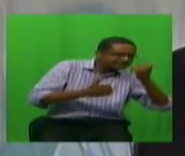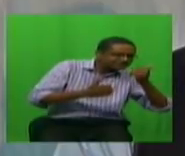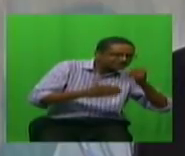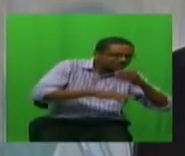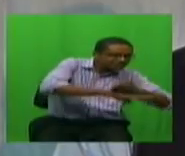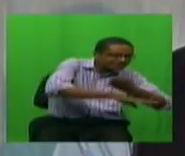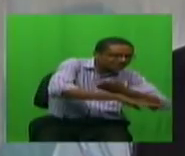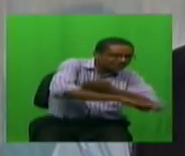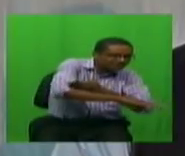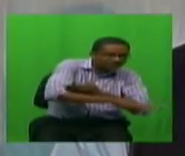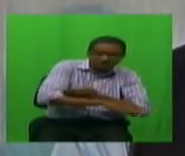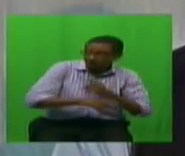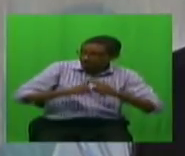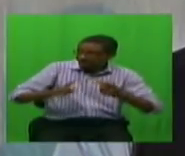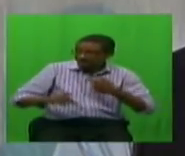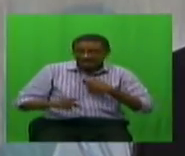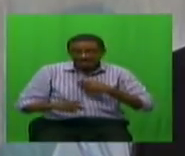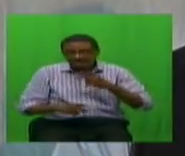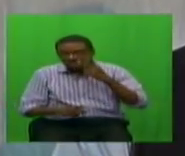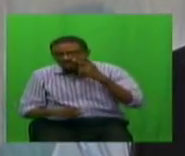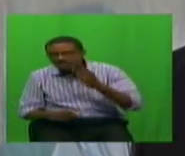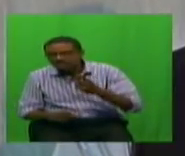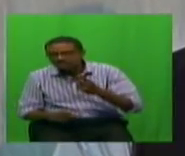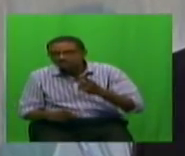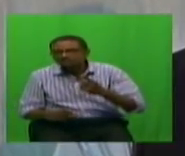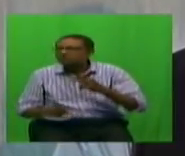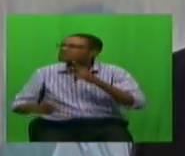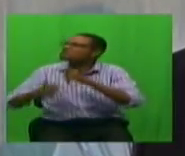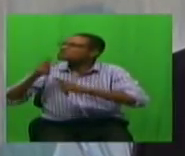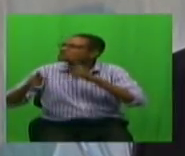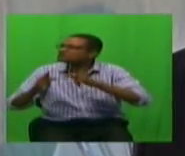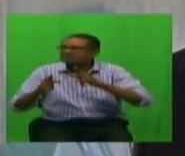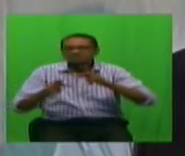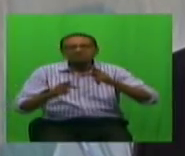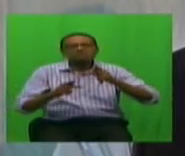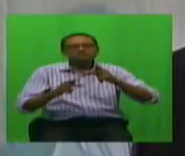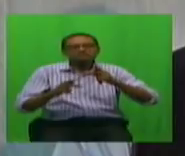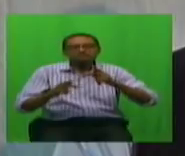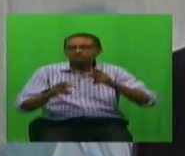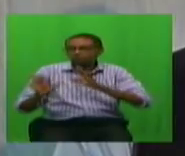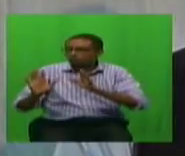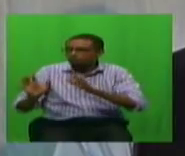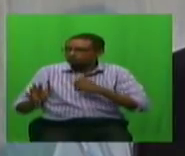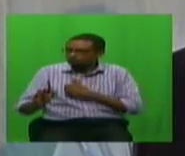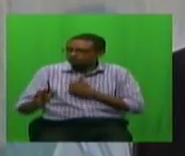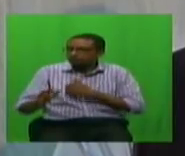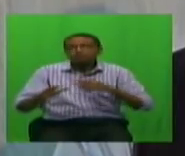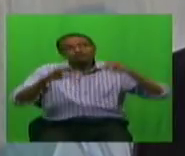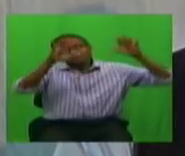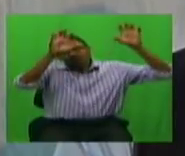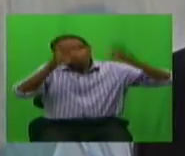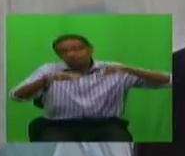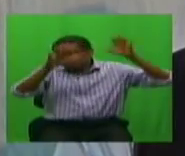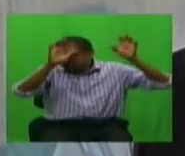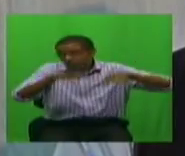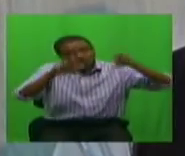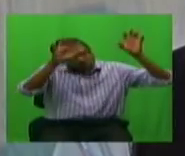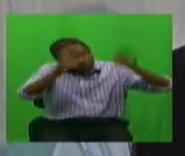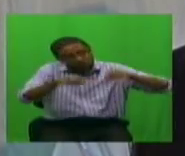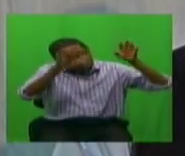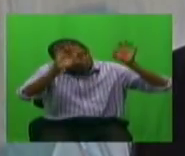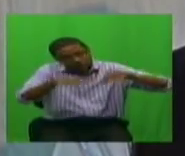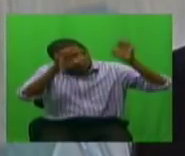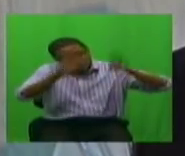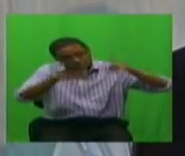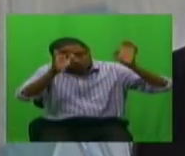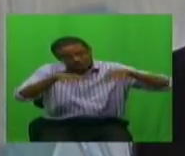the unprecedented dumping of serious millimeters of rain, inches of rain over a short period of time,